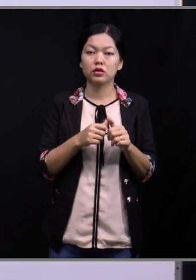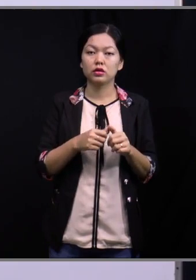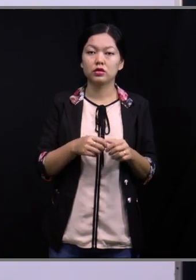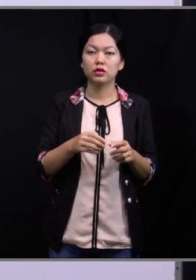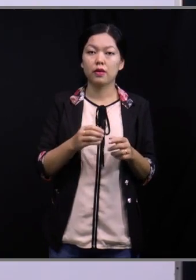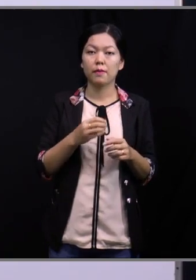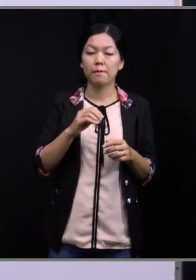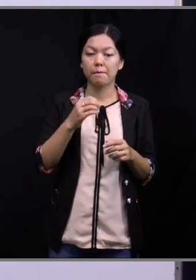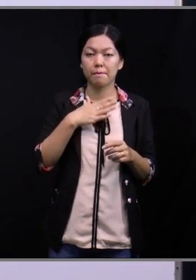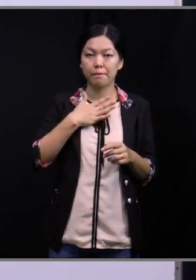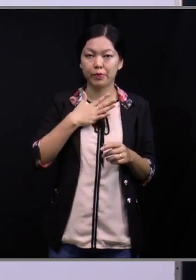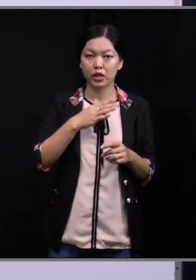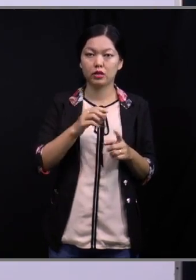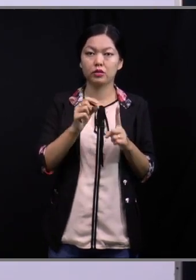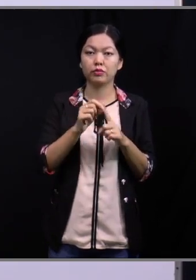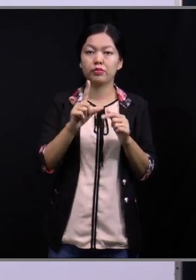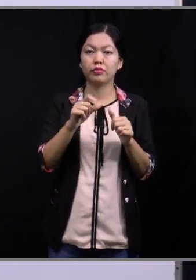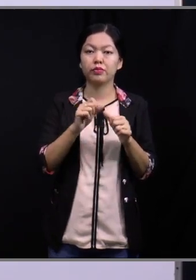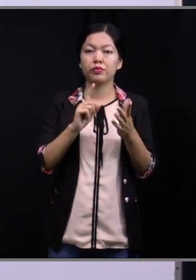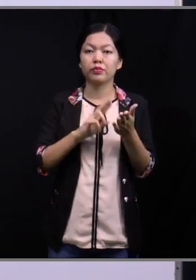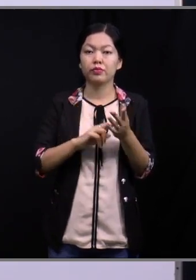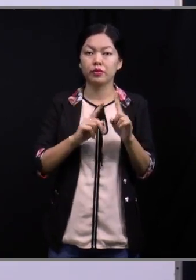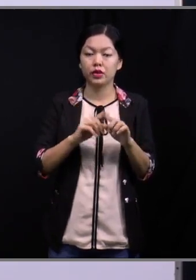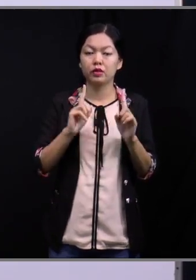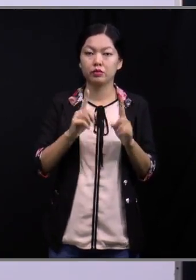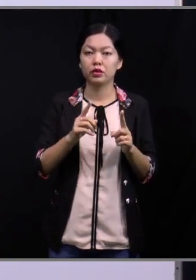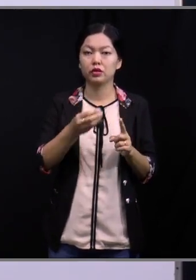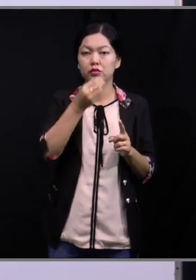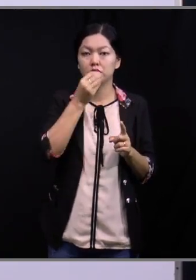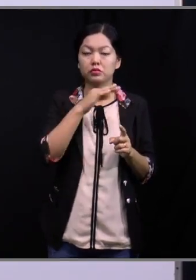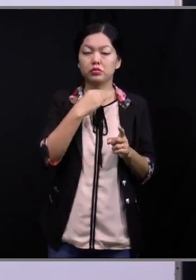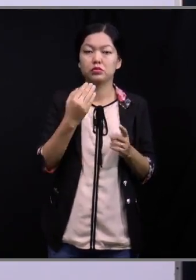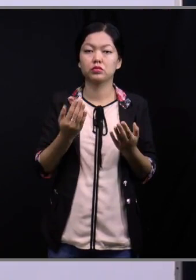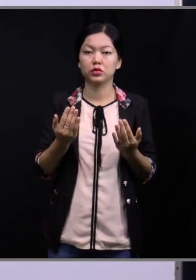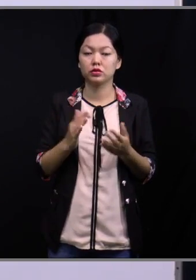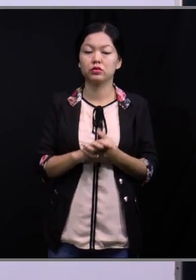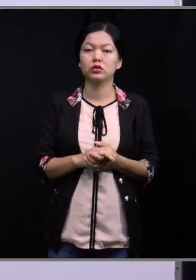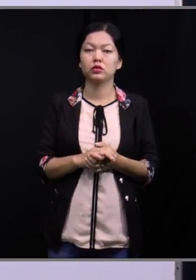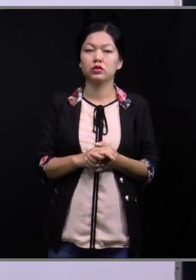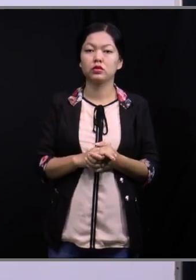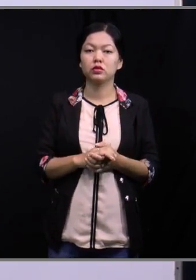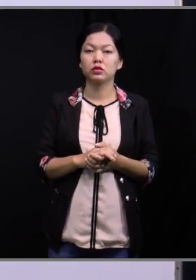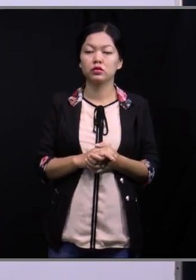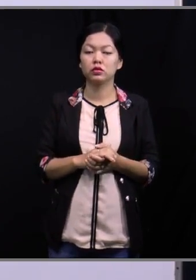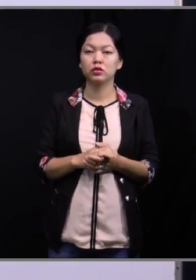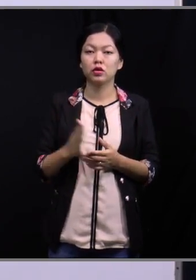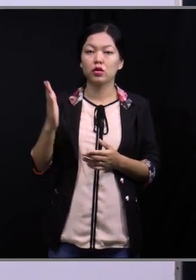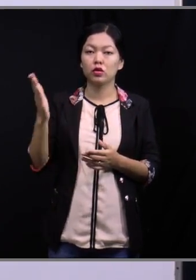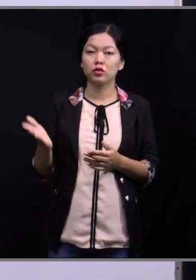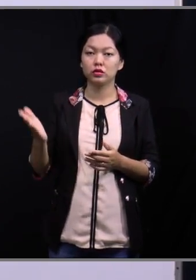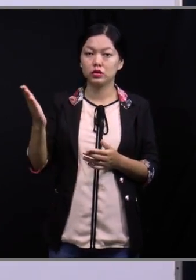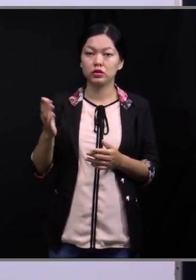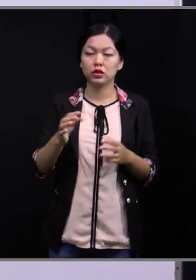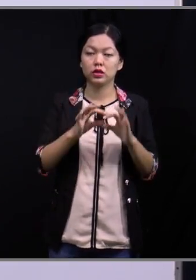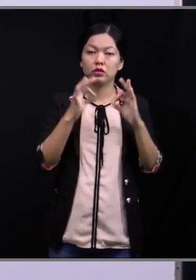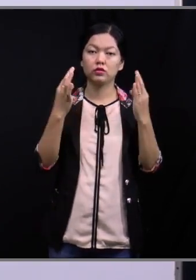many similar characters, but they belong to different genera. They belong to different genera, but they have many similar characters. As such, they have been placed under the